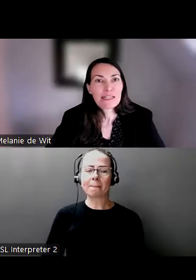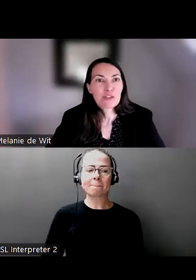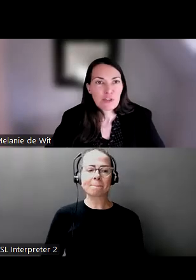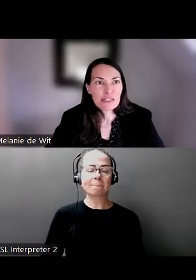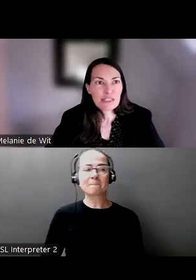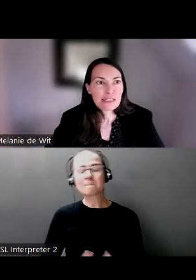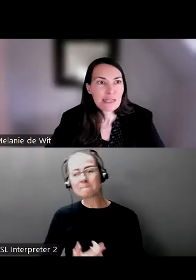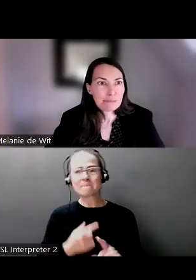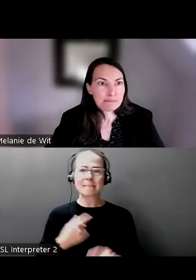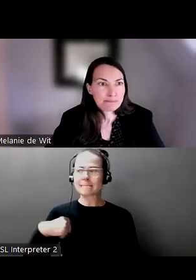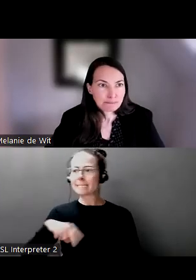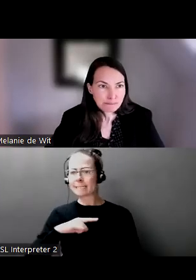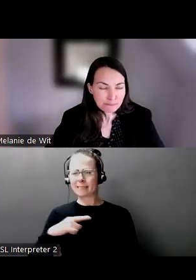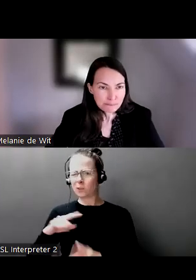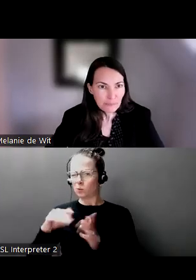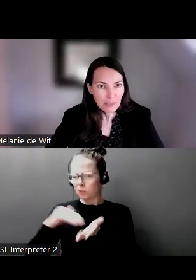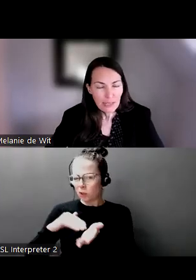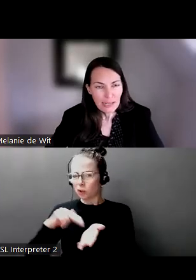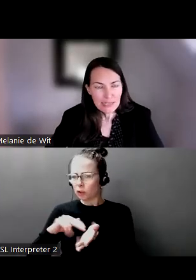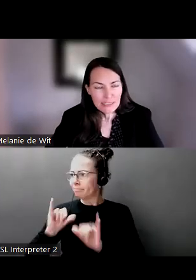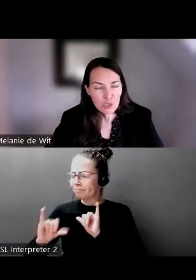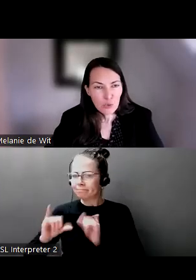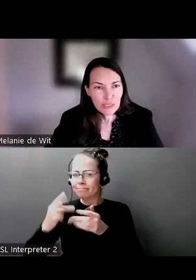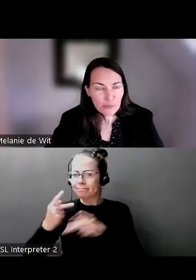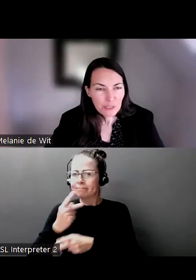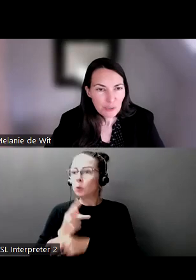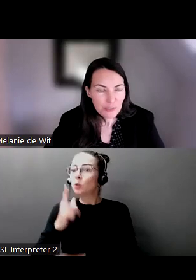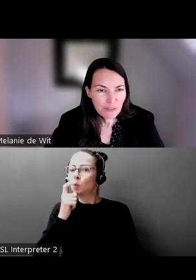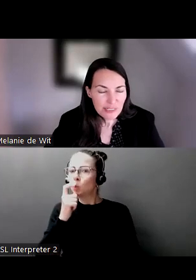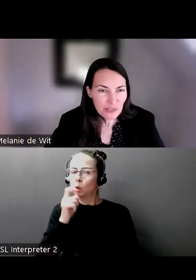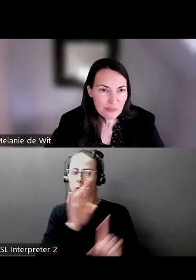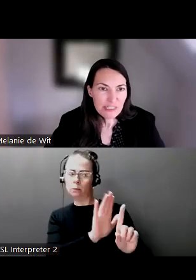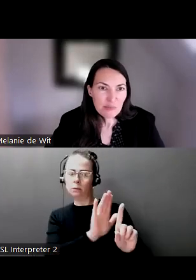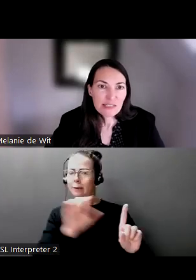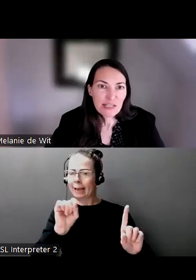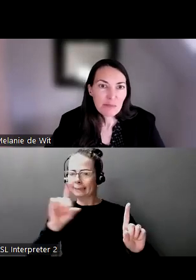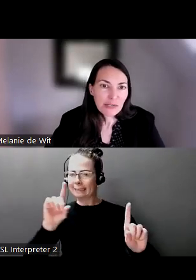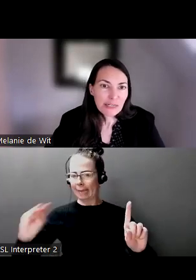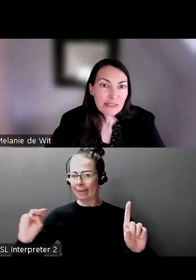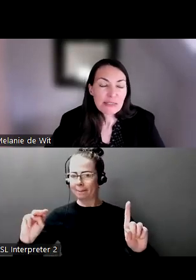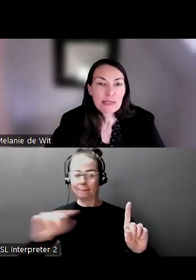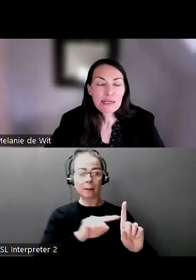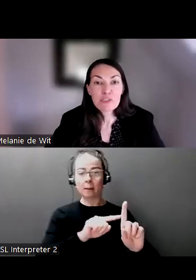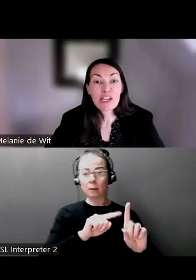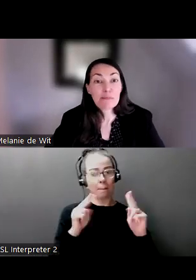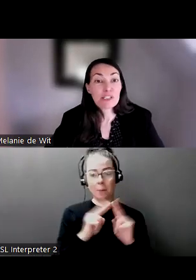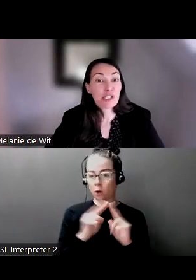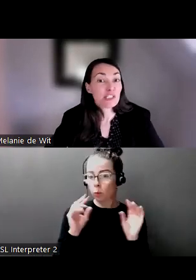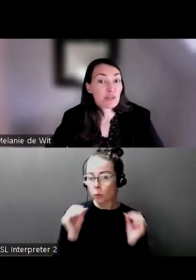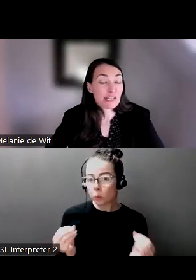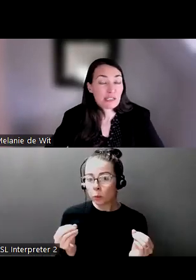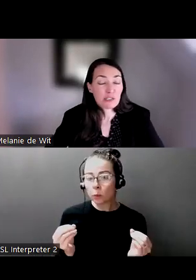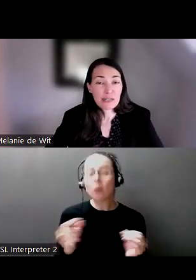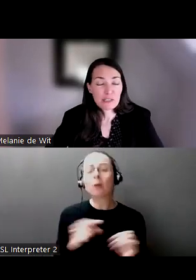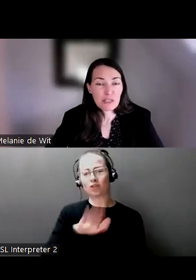We need to find an FDM. And so we find out that Miss Smith is unmarried. But she has